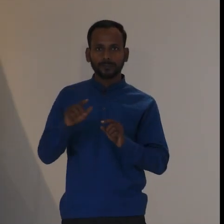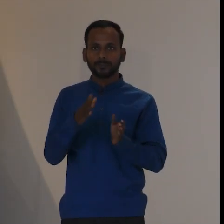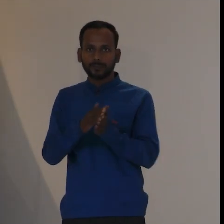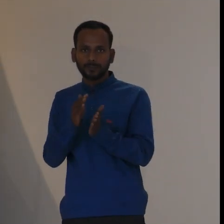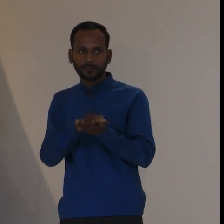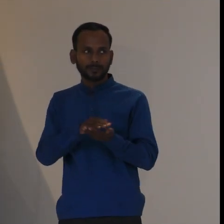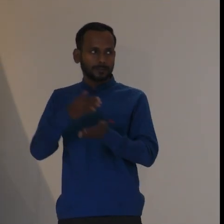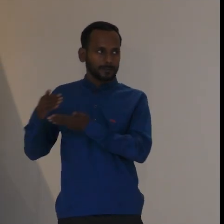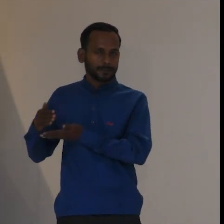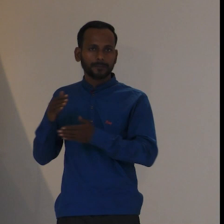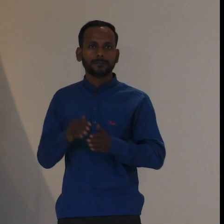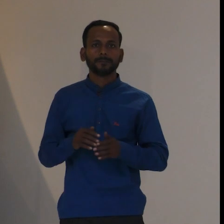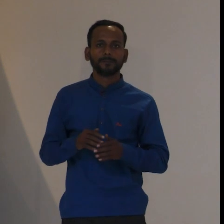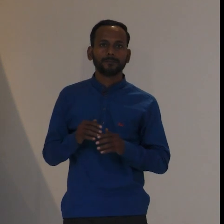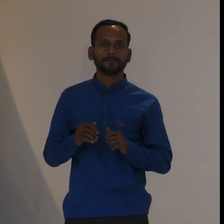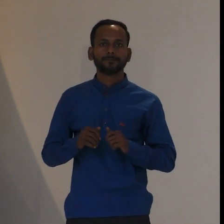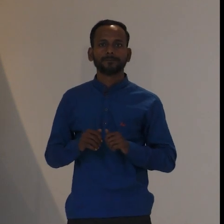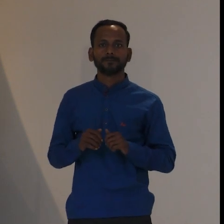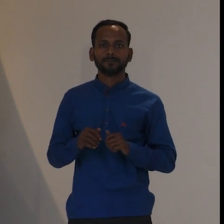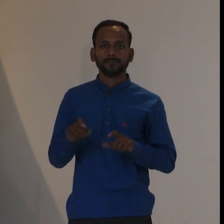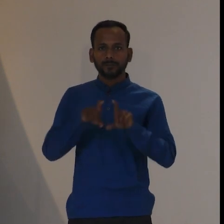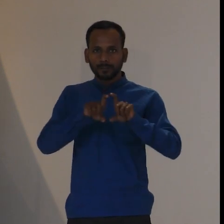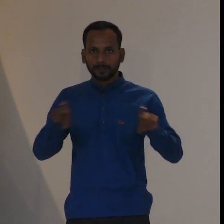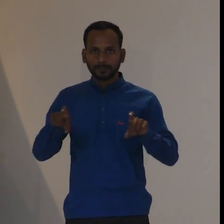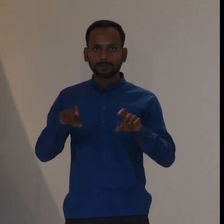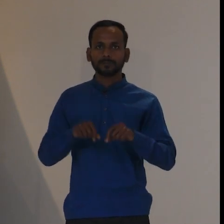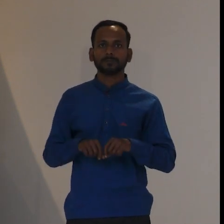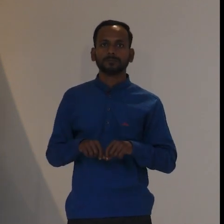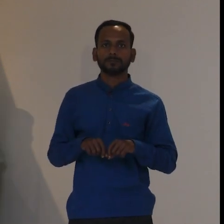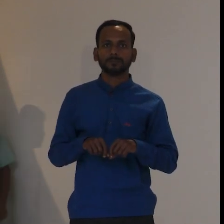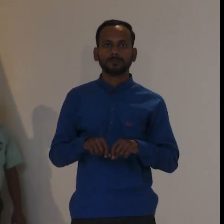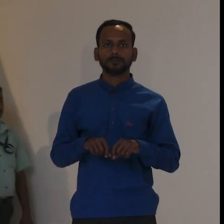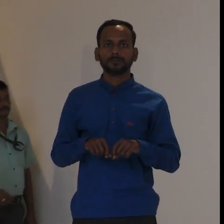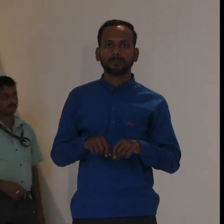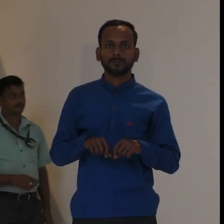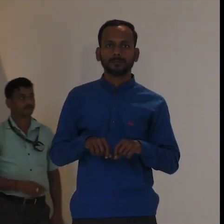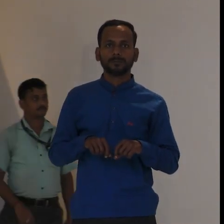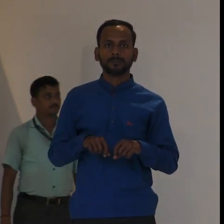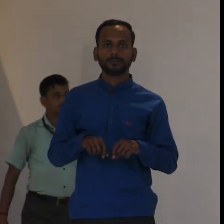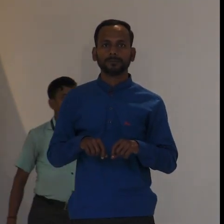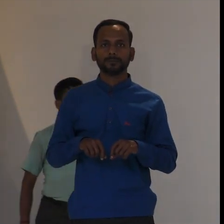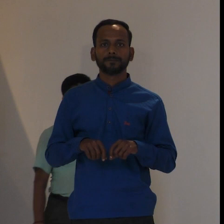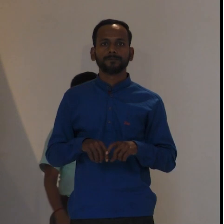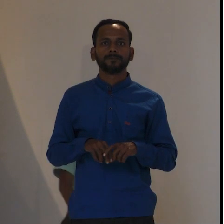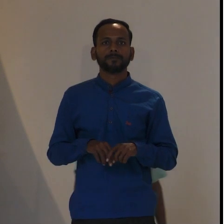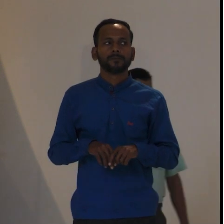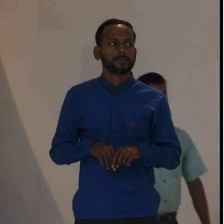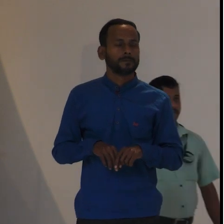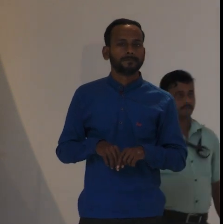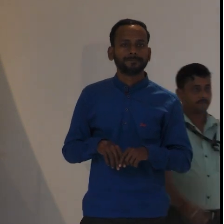So imagine the kind of vantage points we, gleaned from both of them. So one of them is Meera, and I give this over to her.